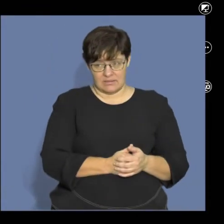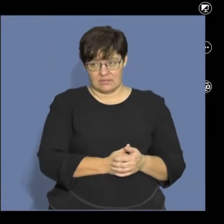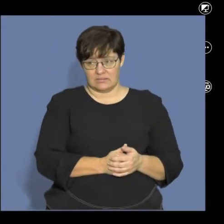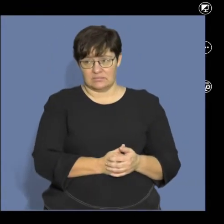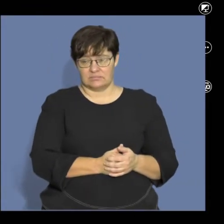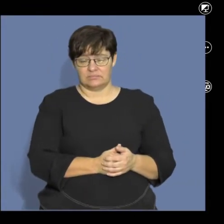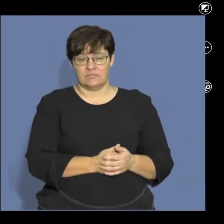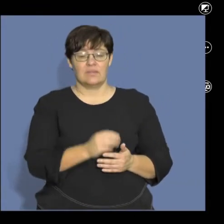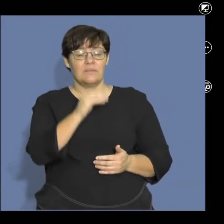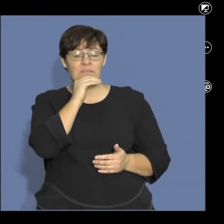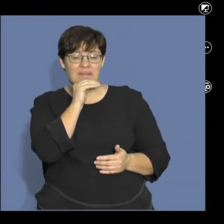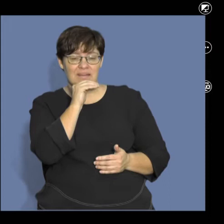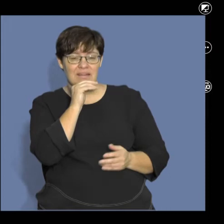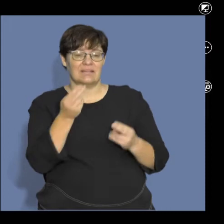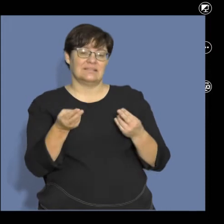means?